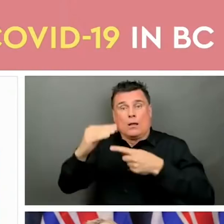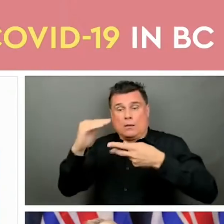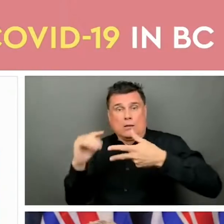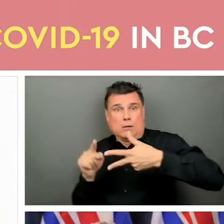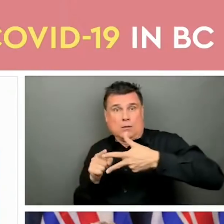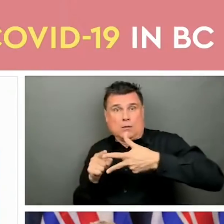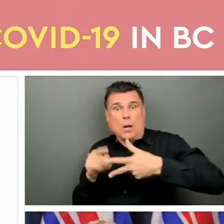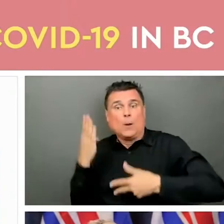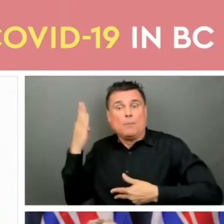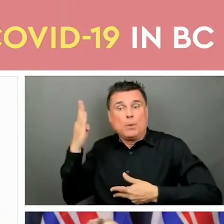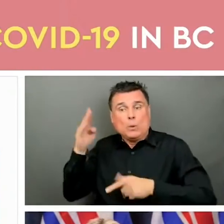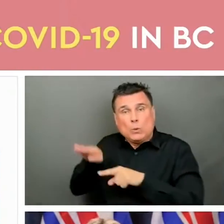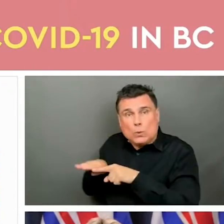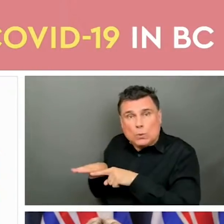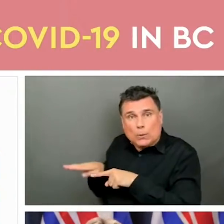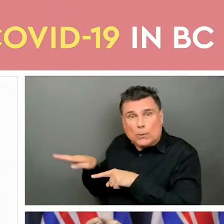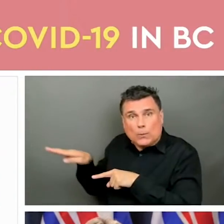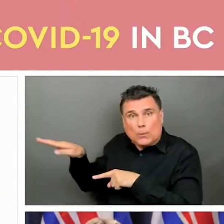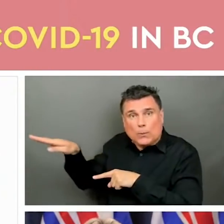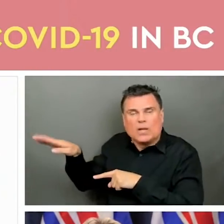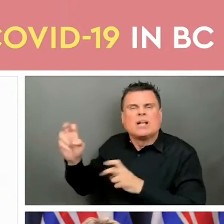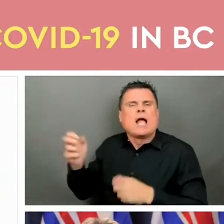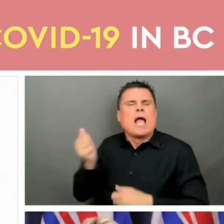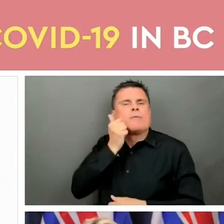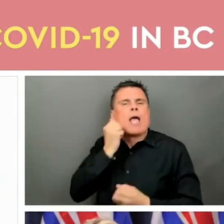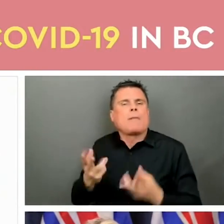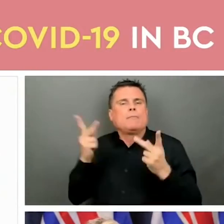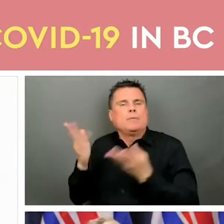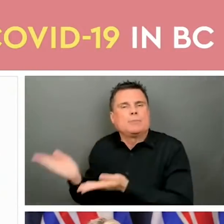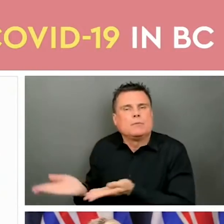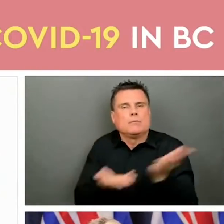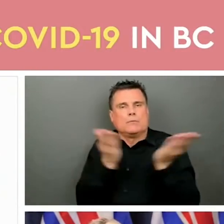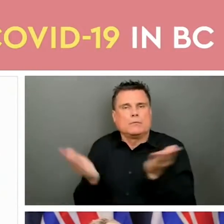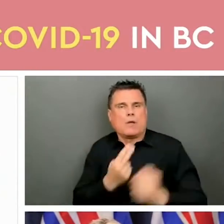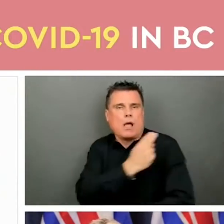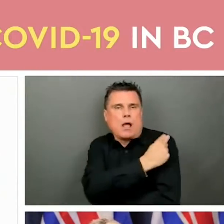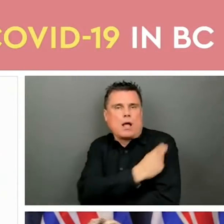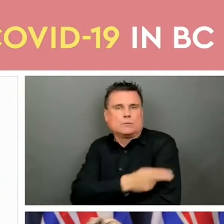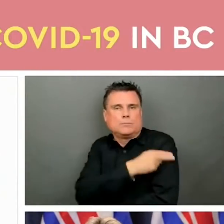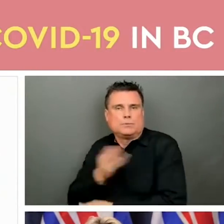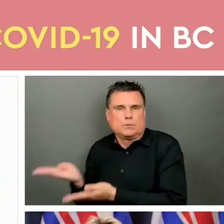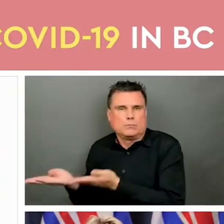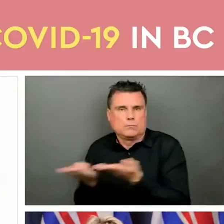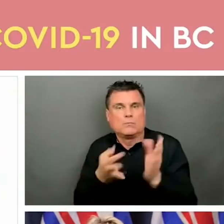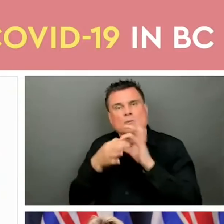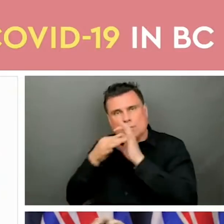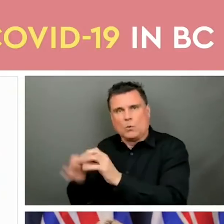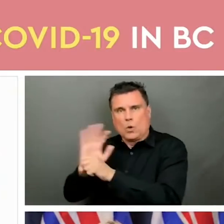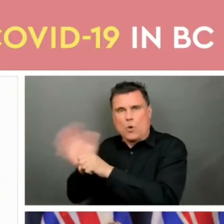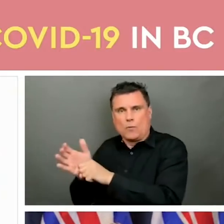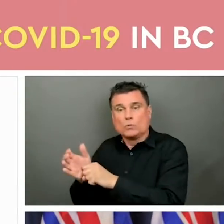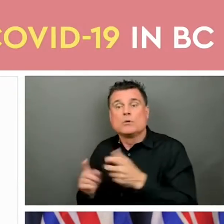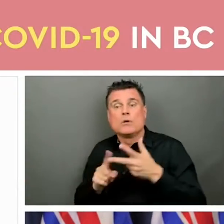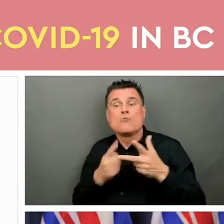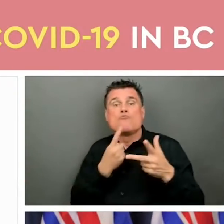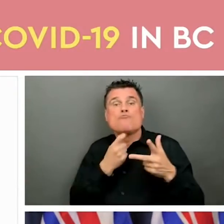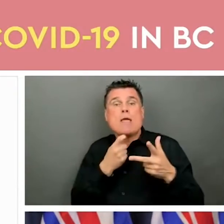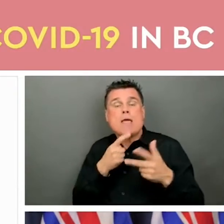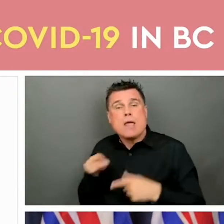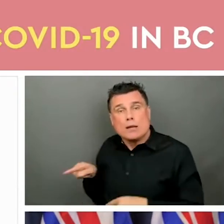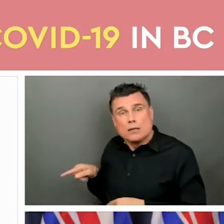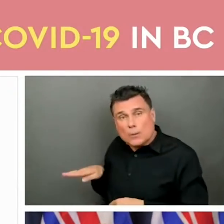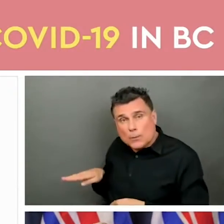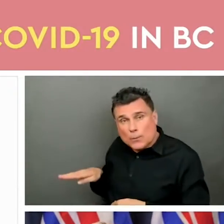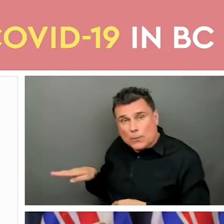measures. Thankfully, our rates of death have remained low in the last few months. So, as the